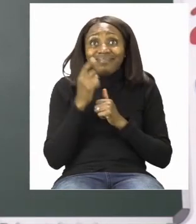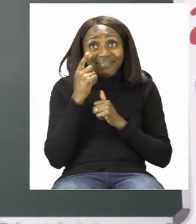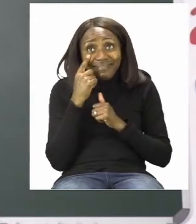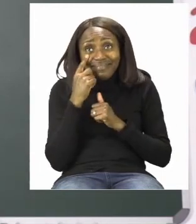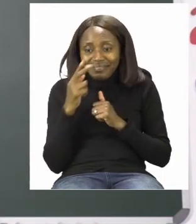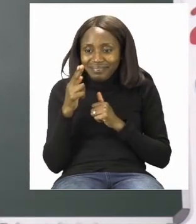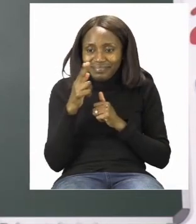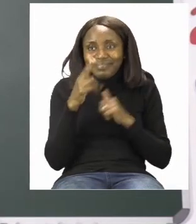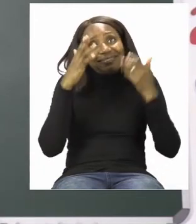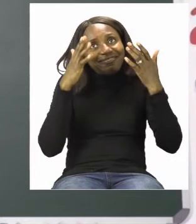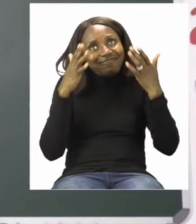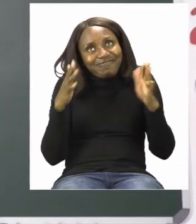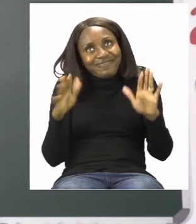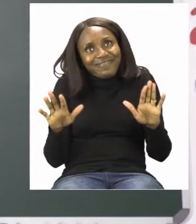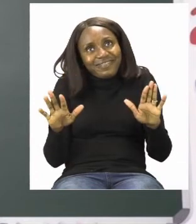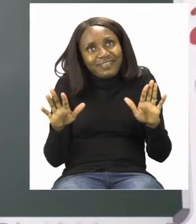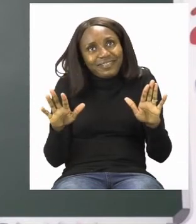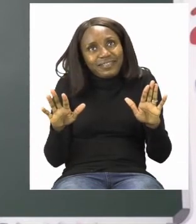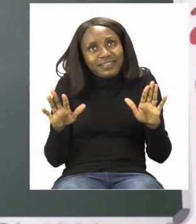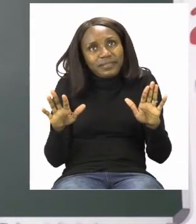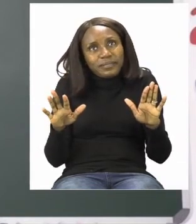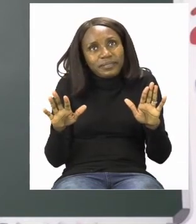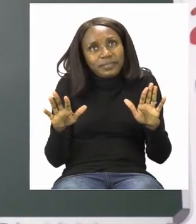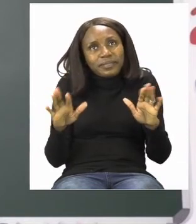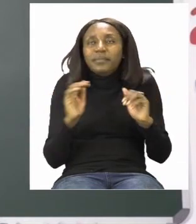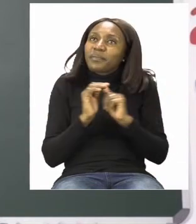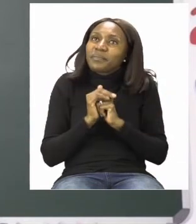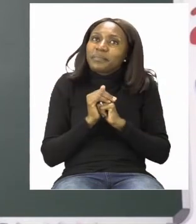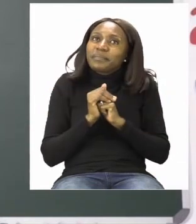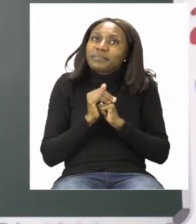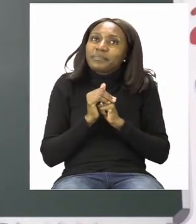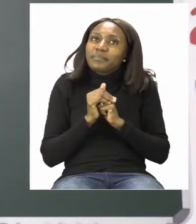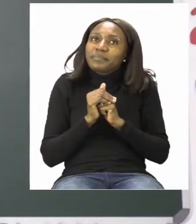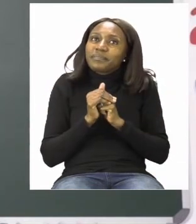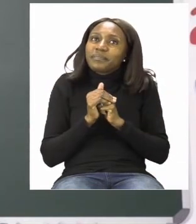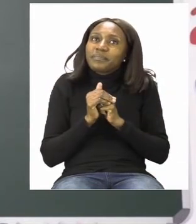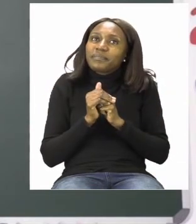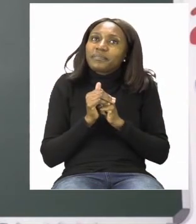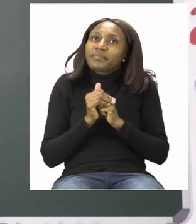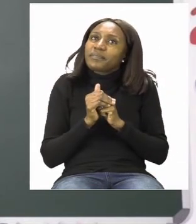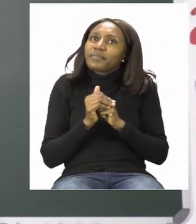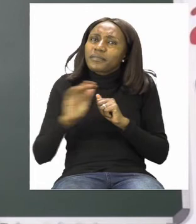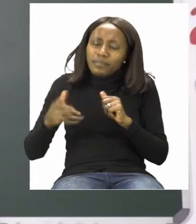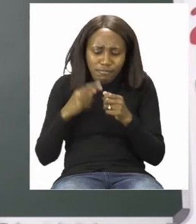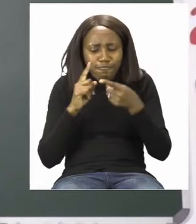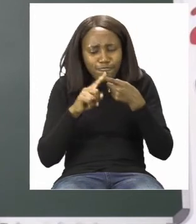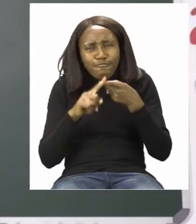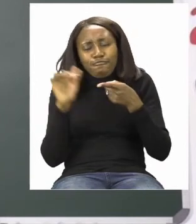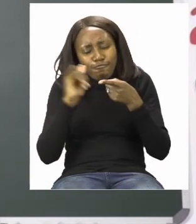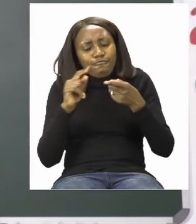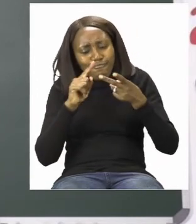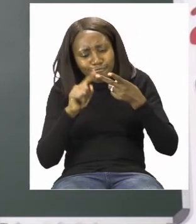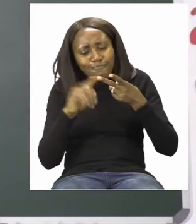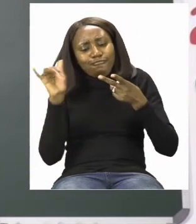cutting the first one, but this one is going to be the one in the middle. I need this one to